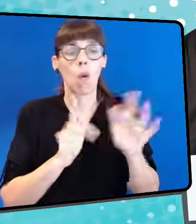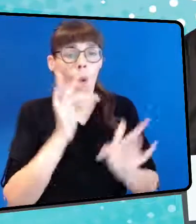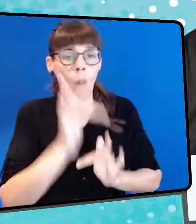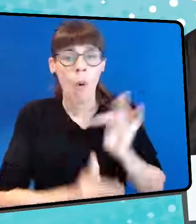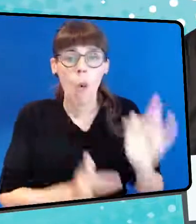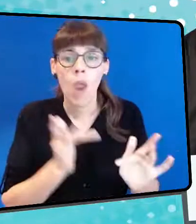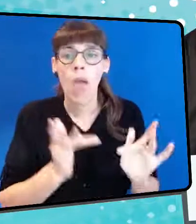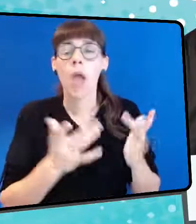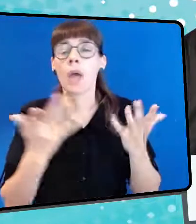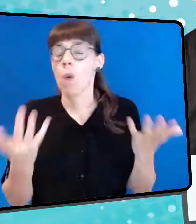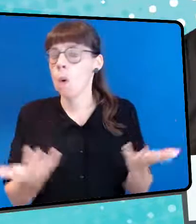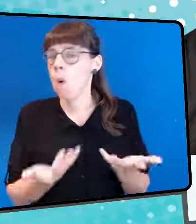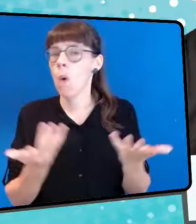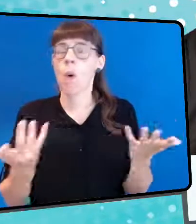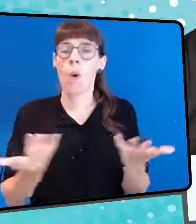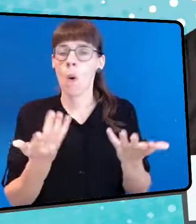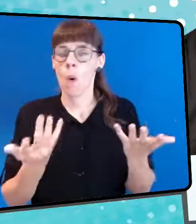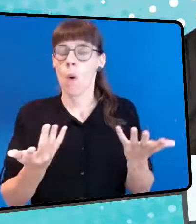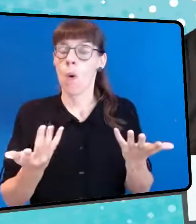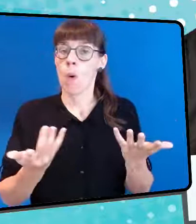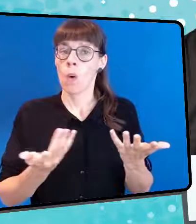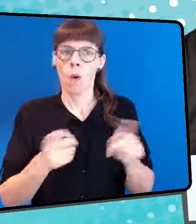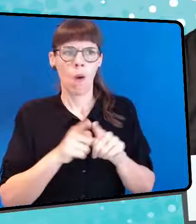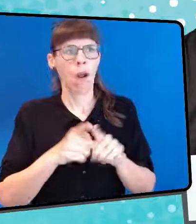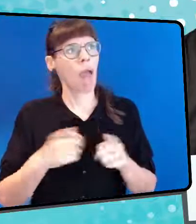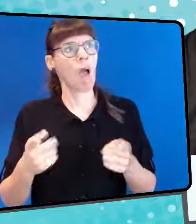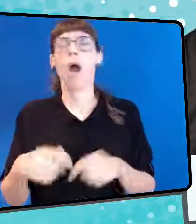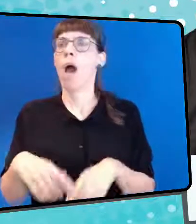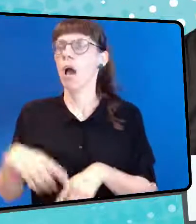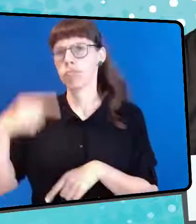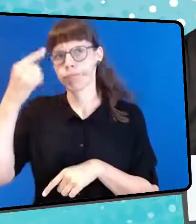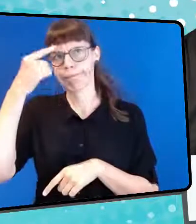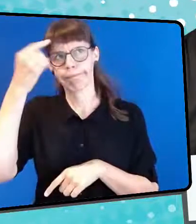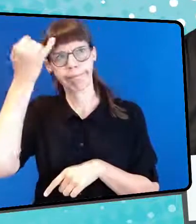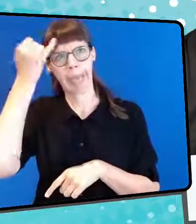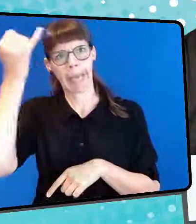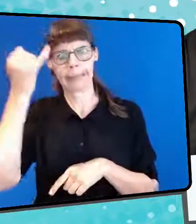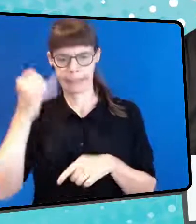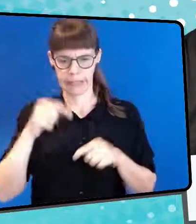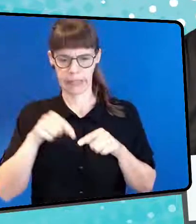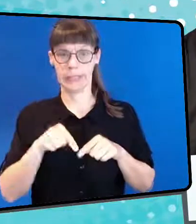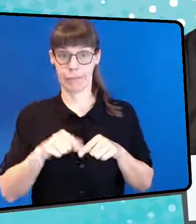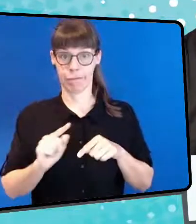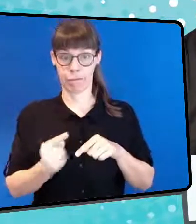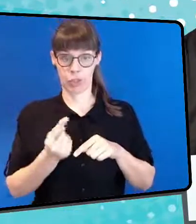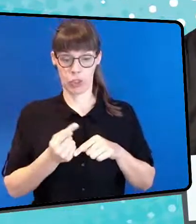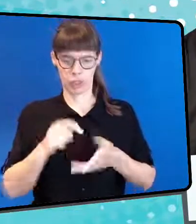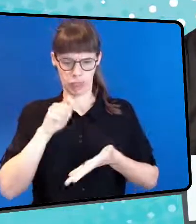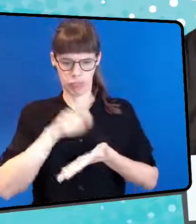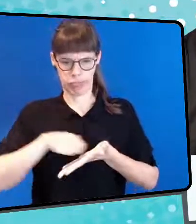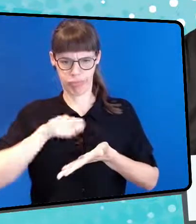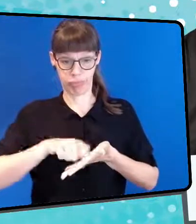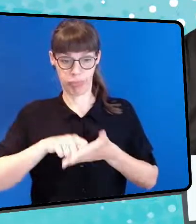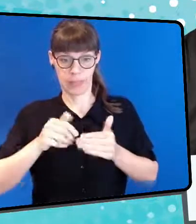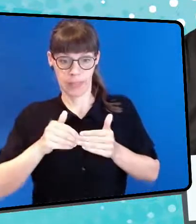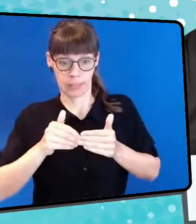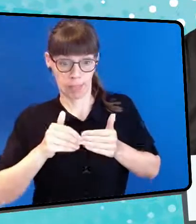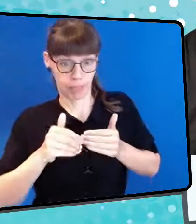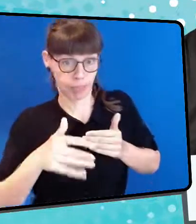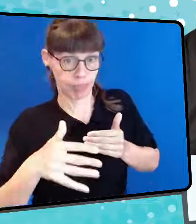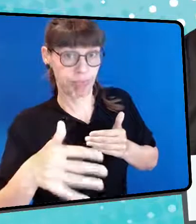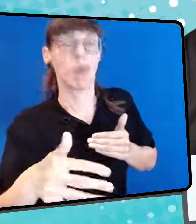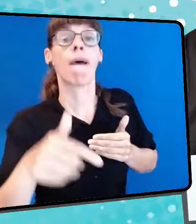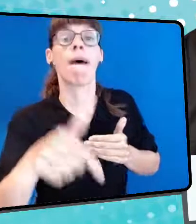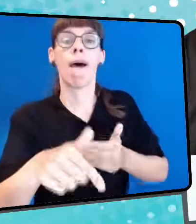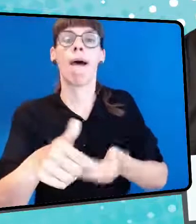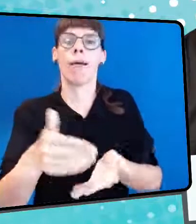is an idea, write an idea down on a piece of paper. 9 is, in production, and so,